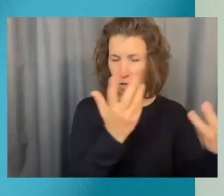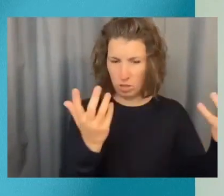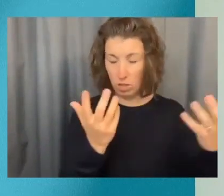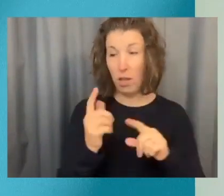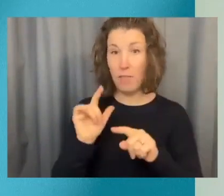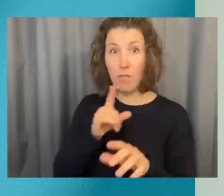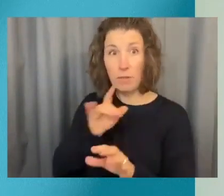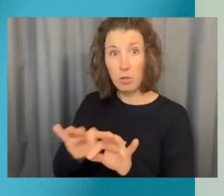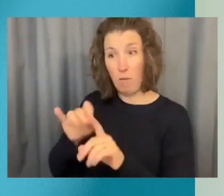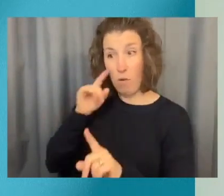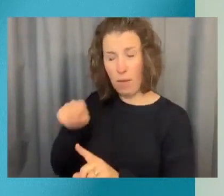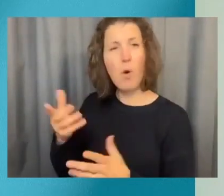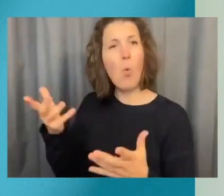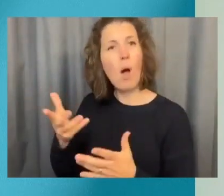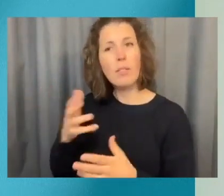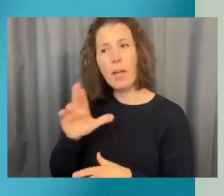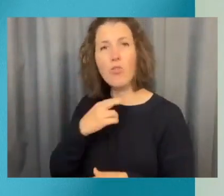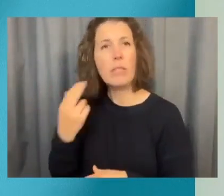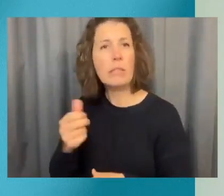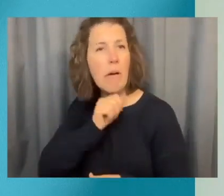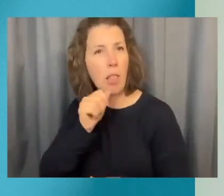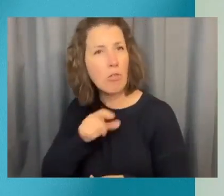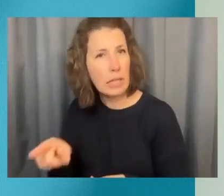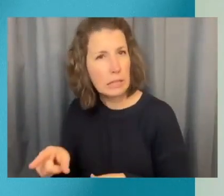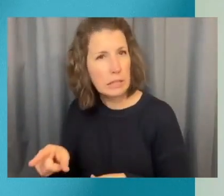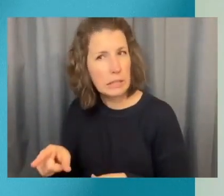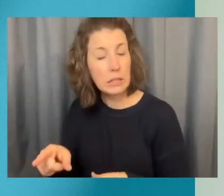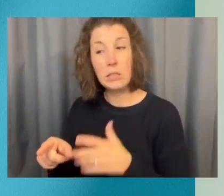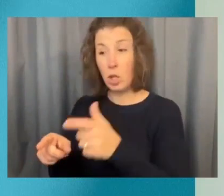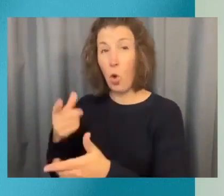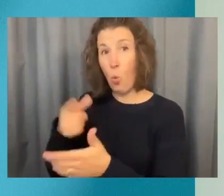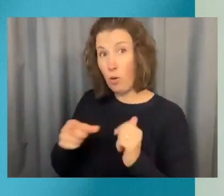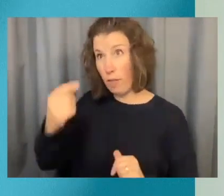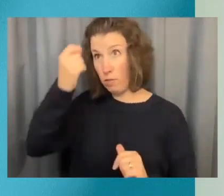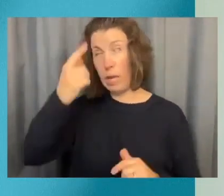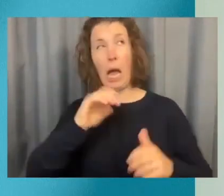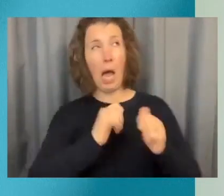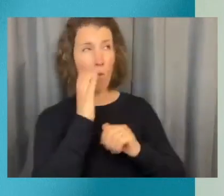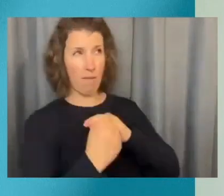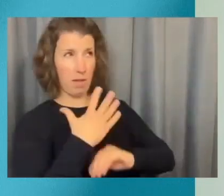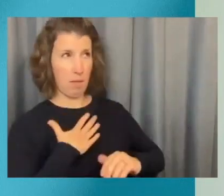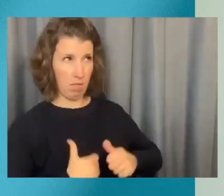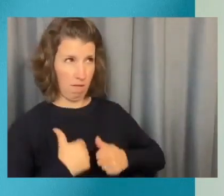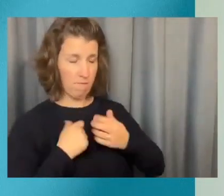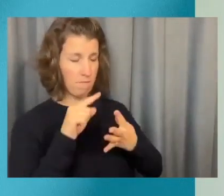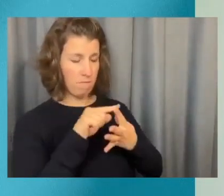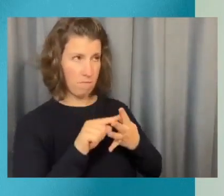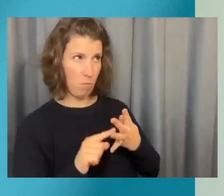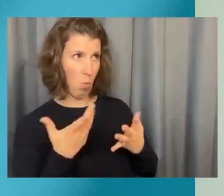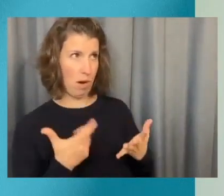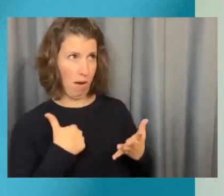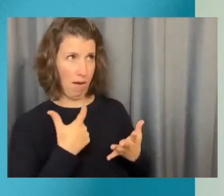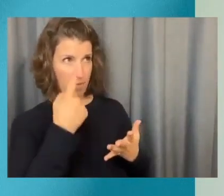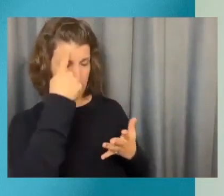risk tolerance? What do they understand about how this is going to affect their quality of life? What do they find important, like in their